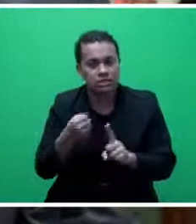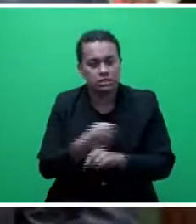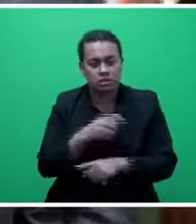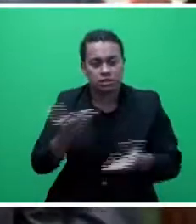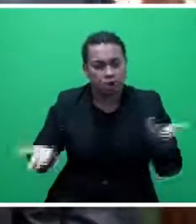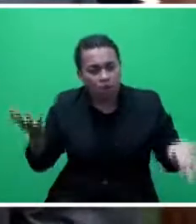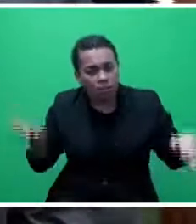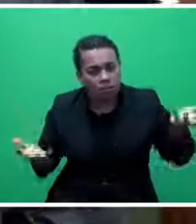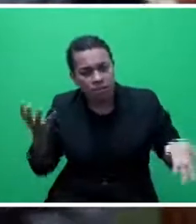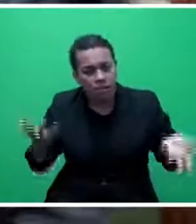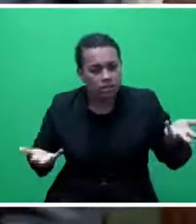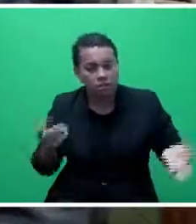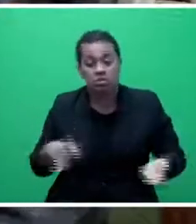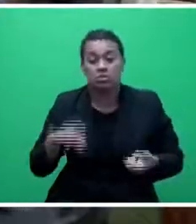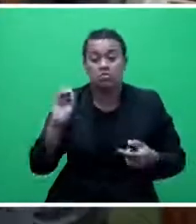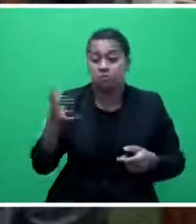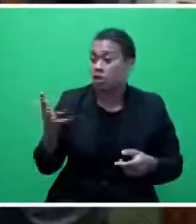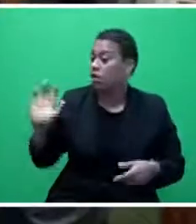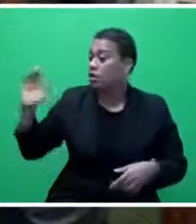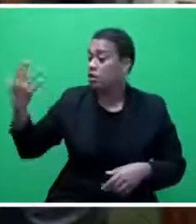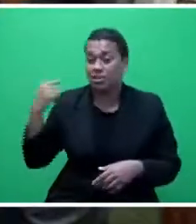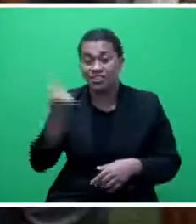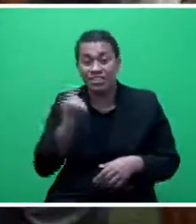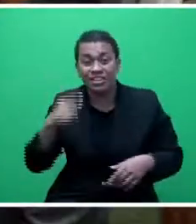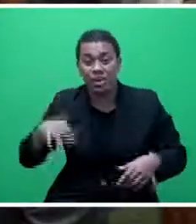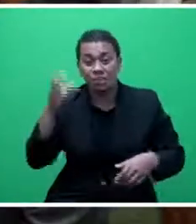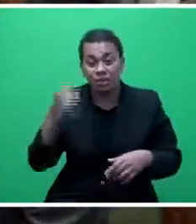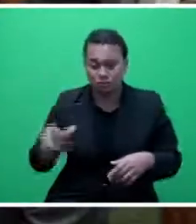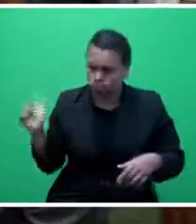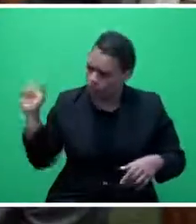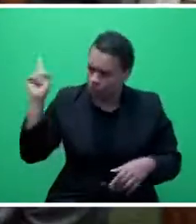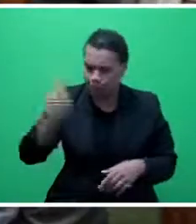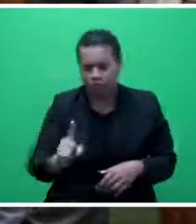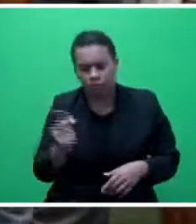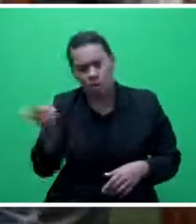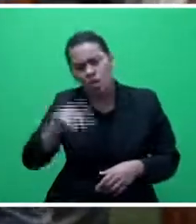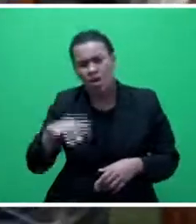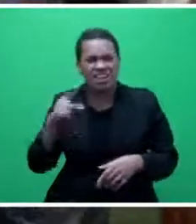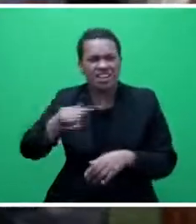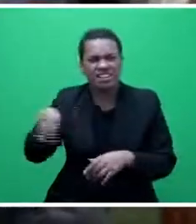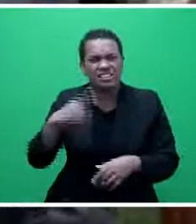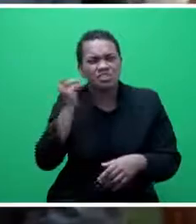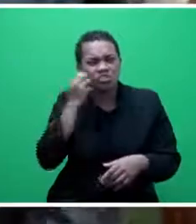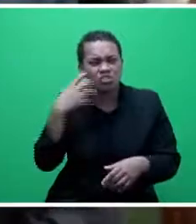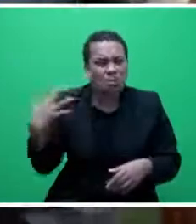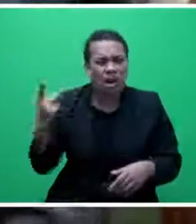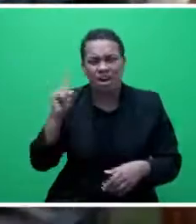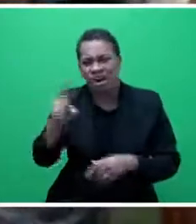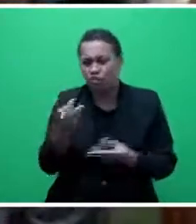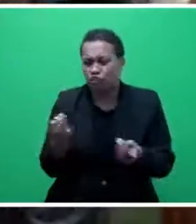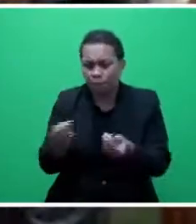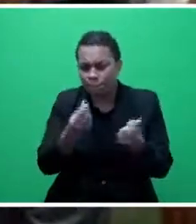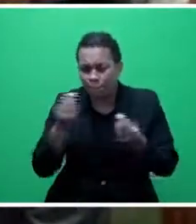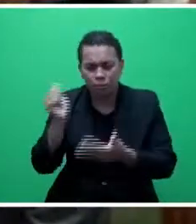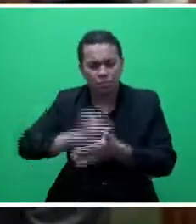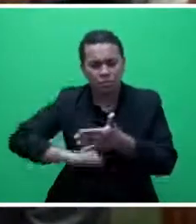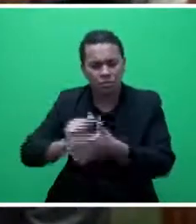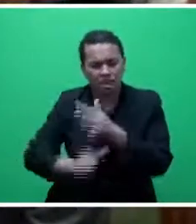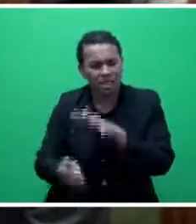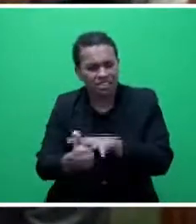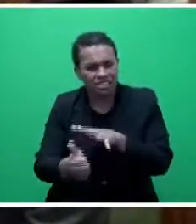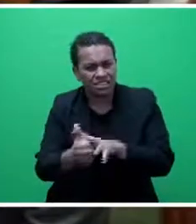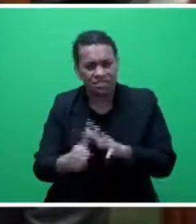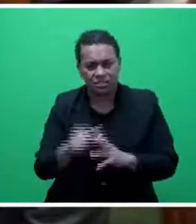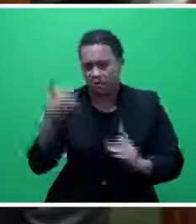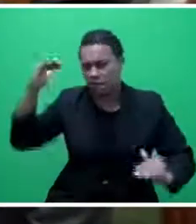class person can go and buy vitamin C, can go and buy those vitamins. These are some of the areas that we are working on. It's not all on surface. That's the